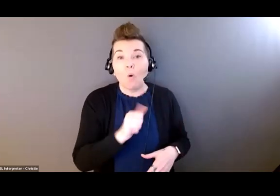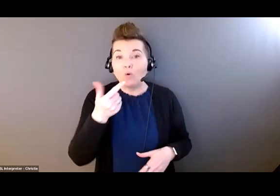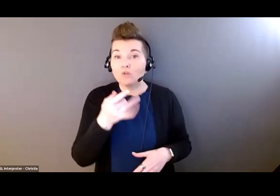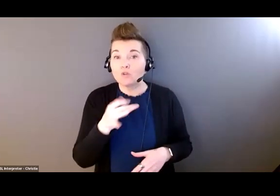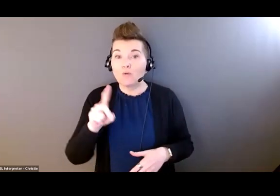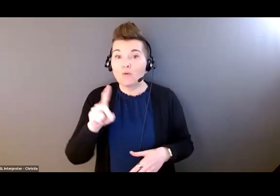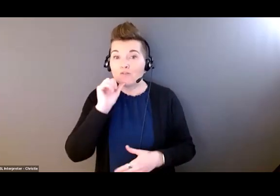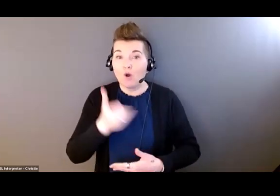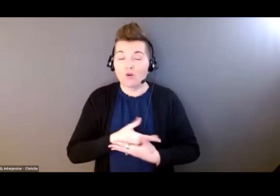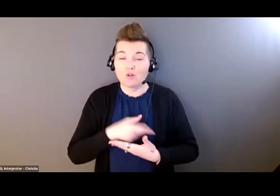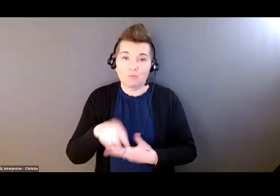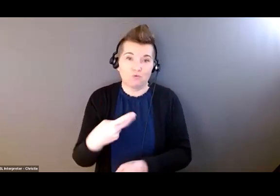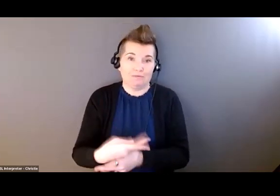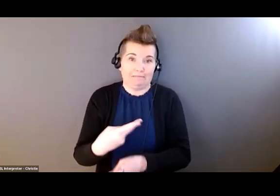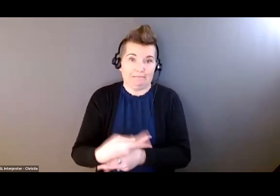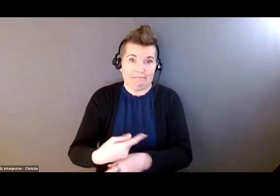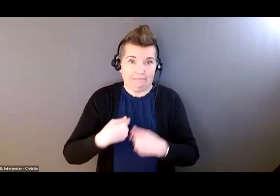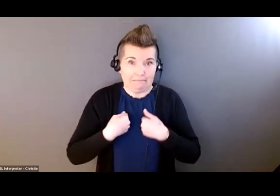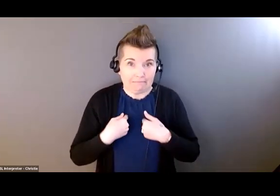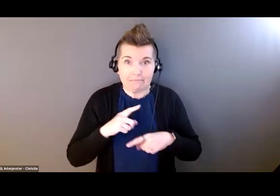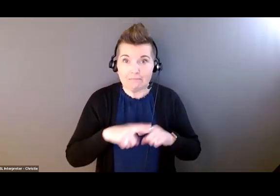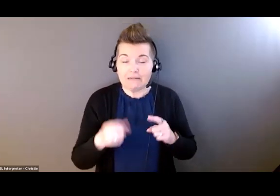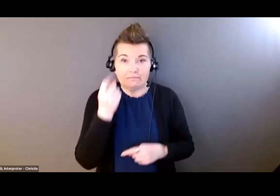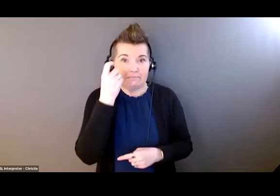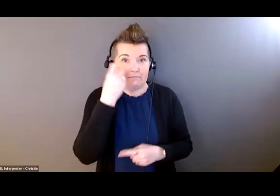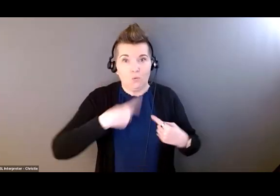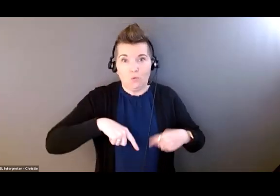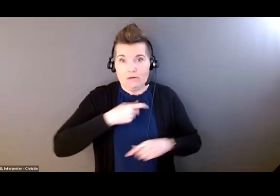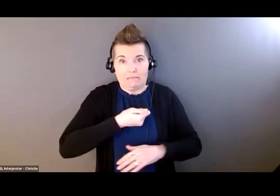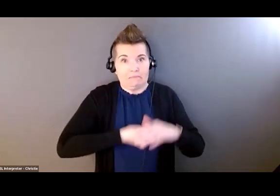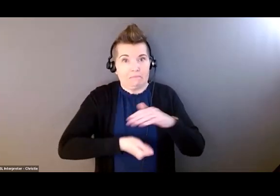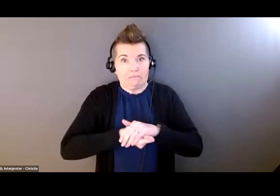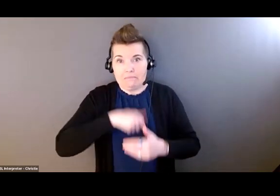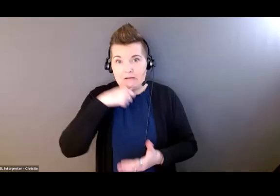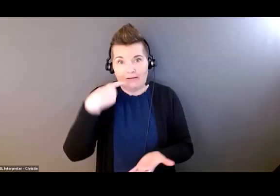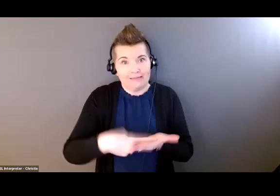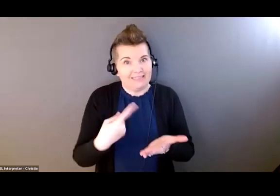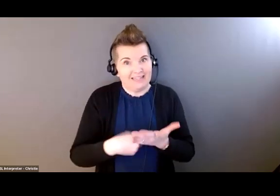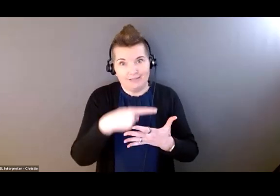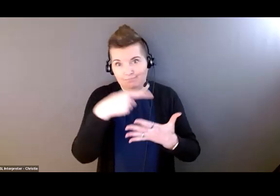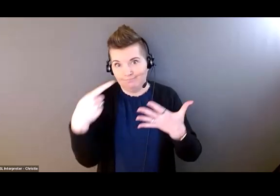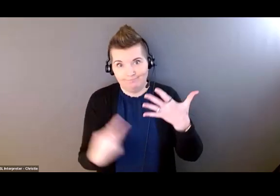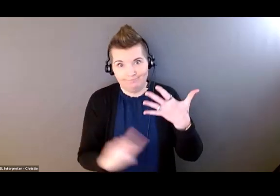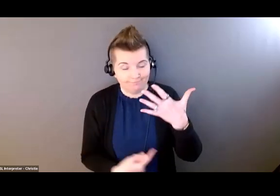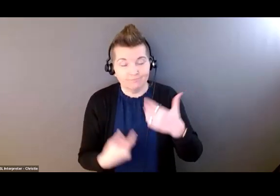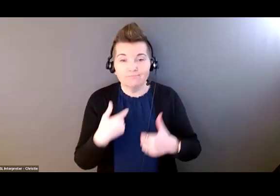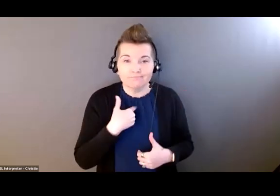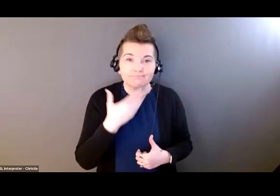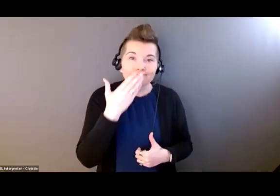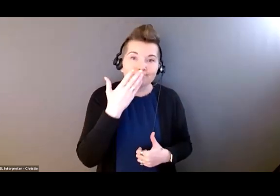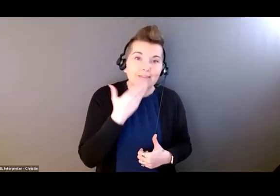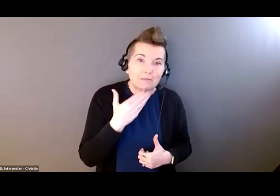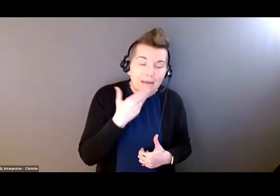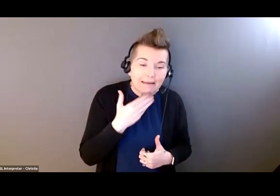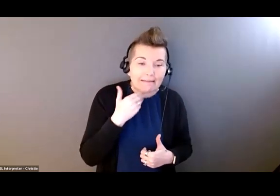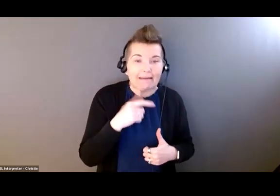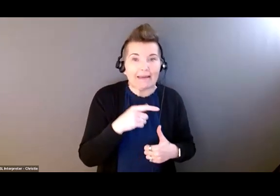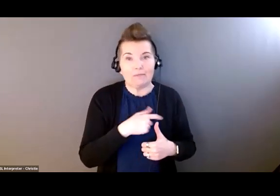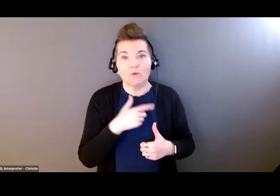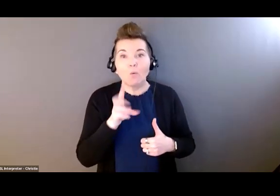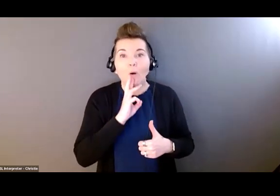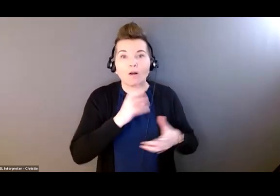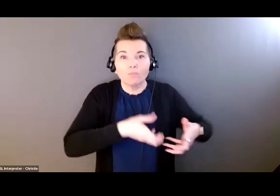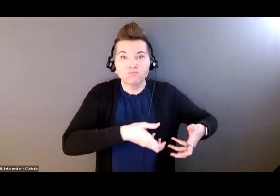each for a 3-bedroom apartment. The older of my granddaughter was supposed to be my caregiver, but all of the things were not talked